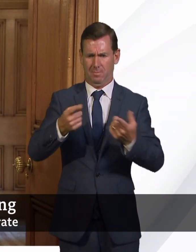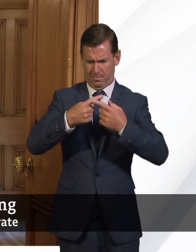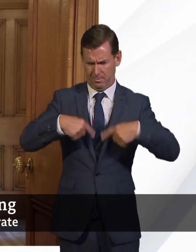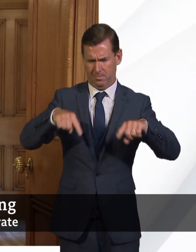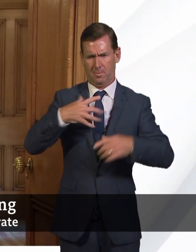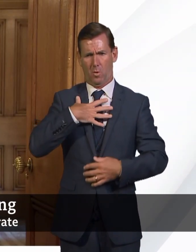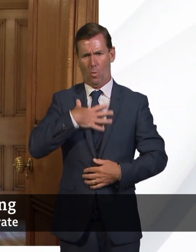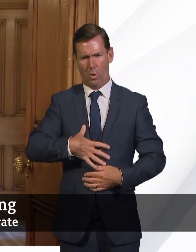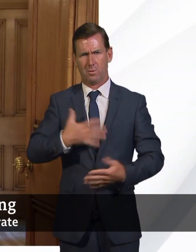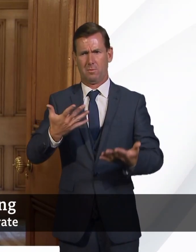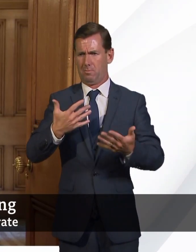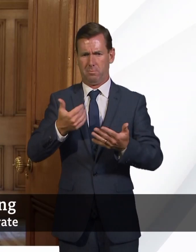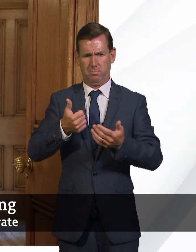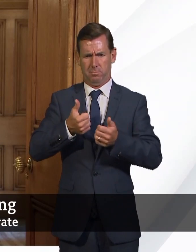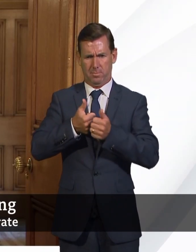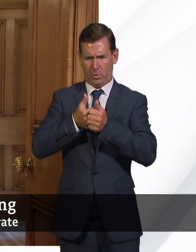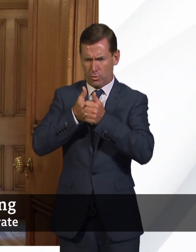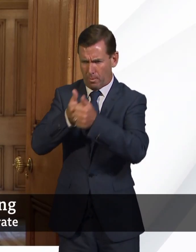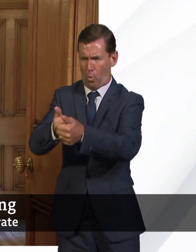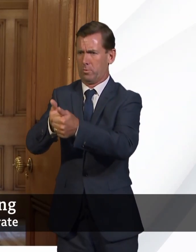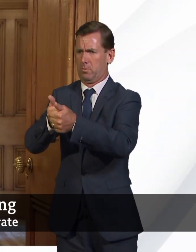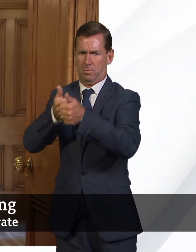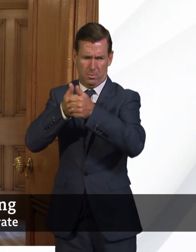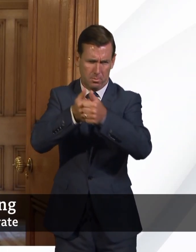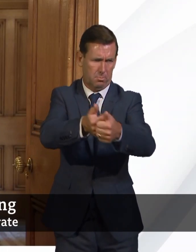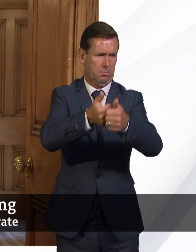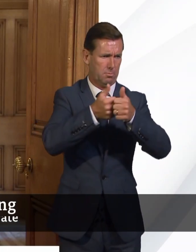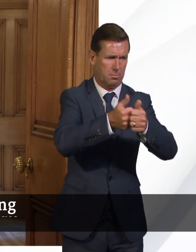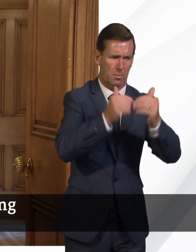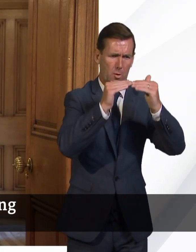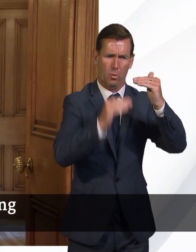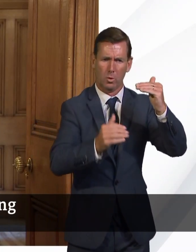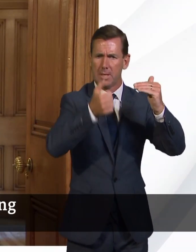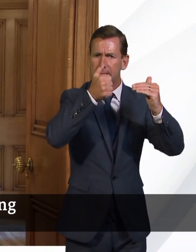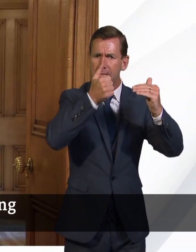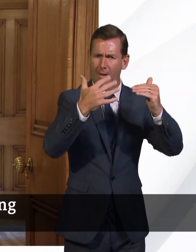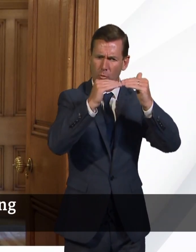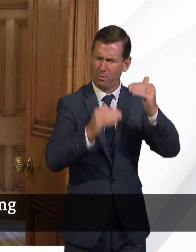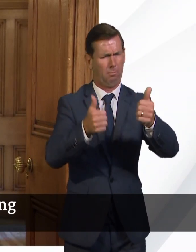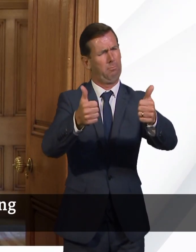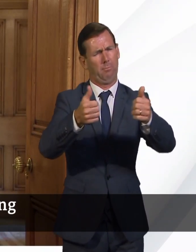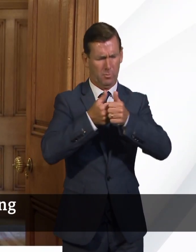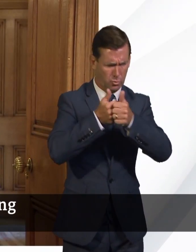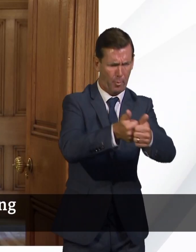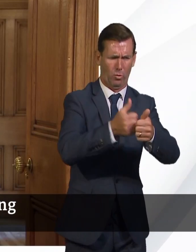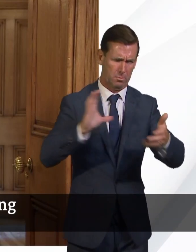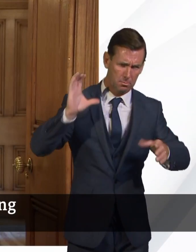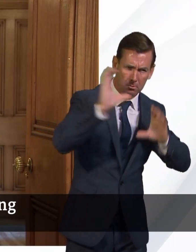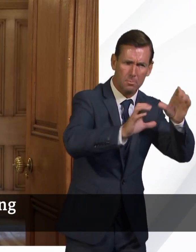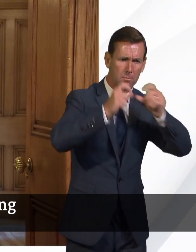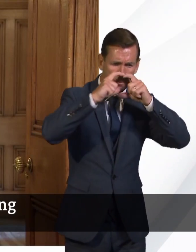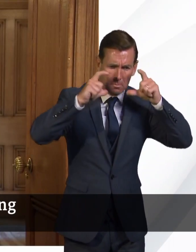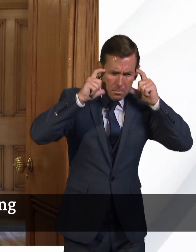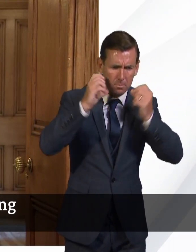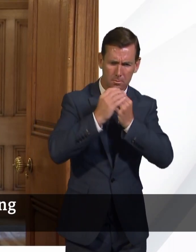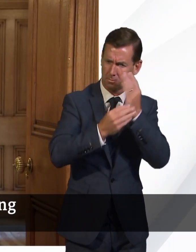people in care homes for those of working age as well as elderly care homes. It is so important that we